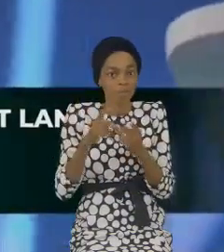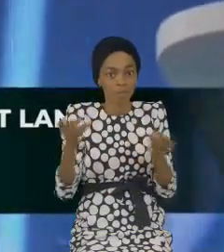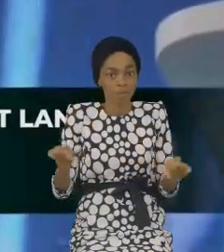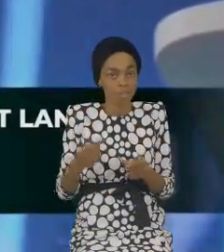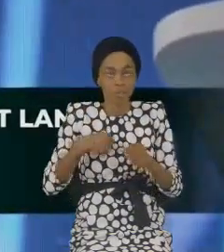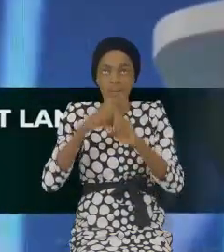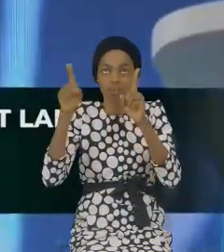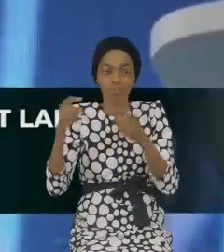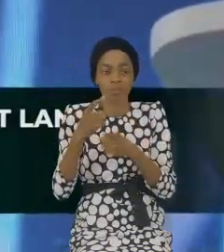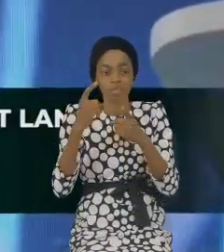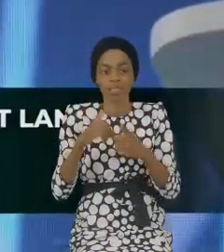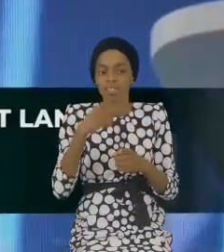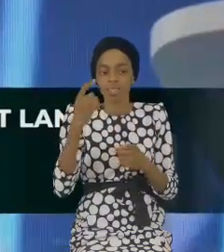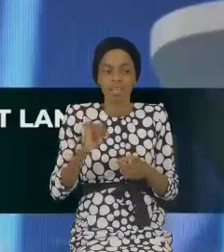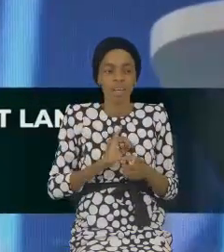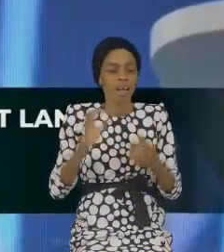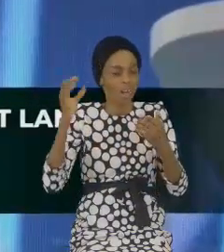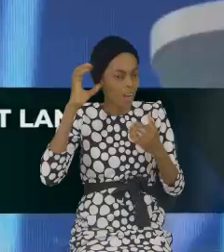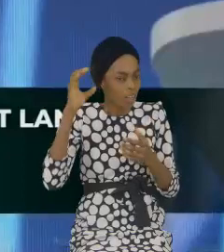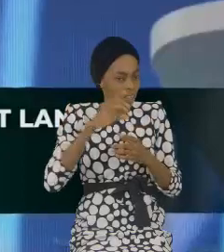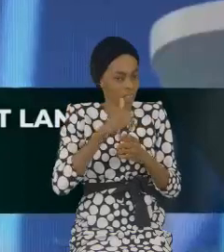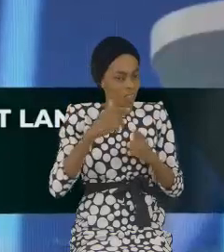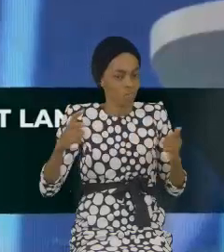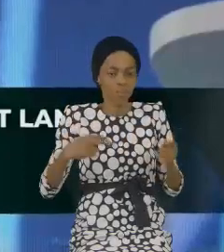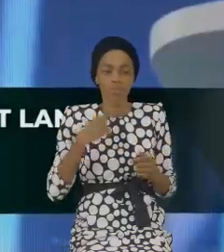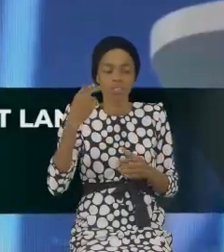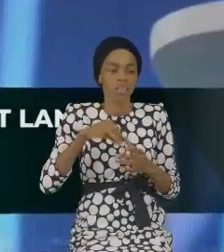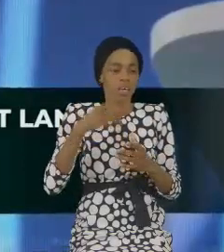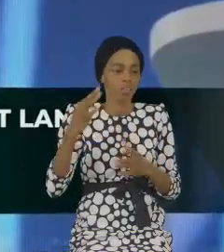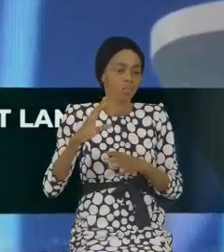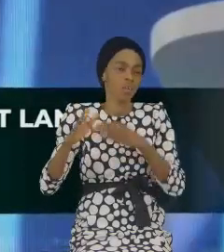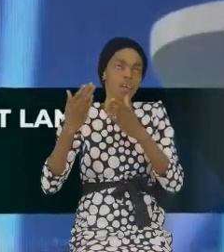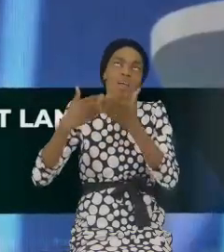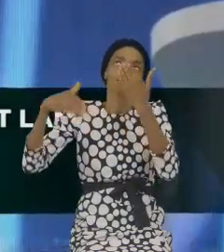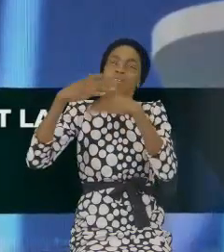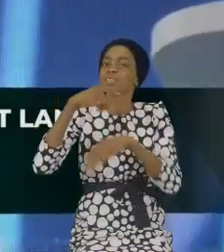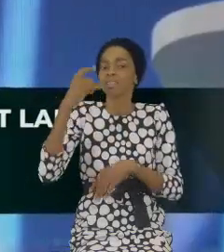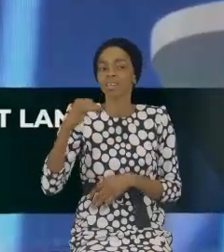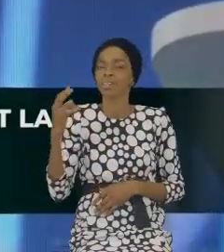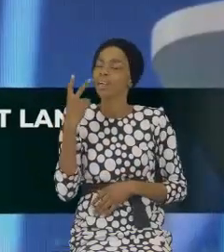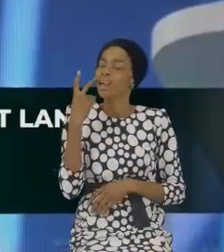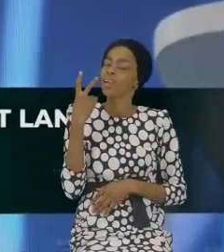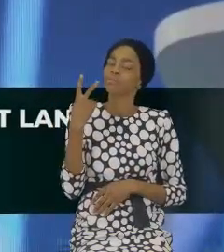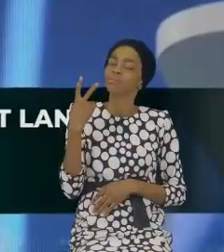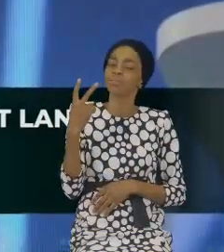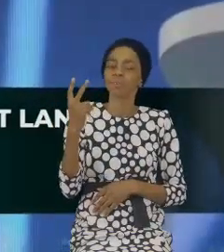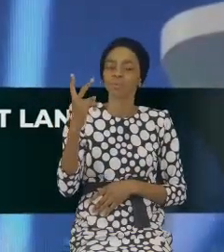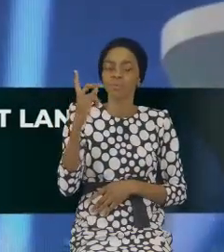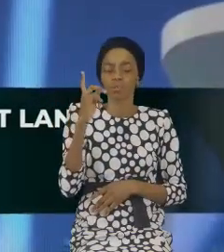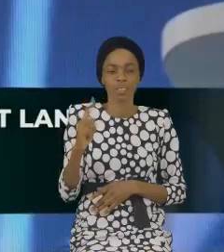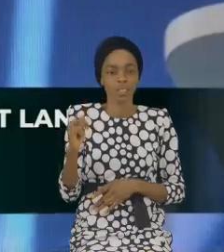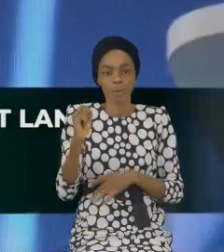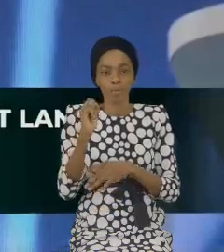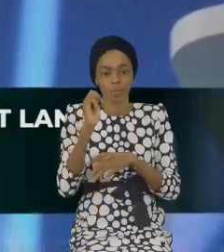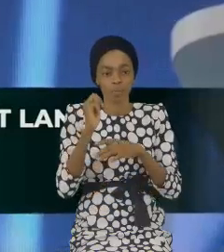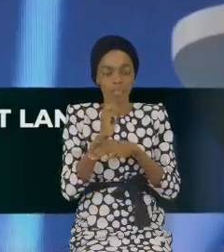chapter 21, verse 3, it says, "And I heard a great voice out of heaven saying, Behold, the tabernacle of